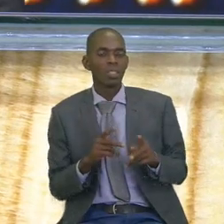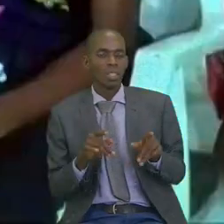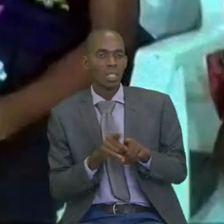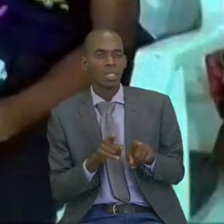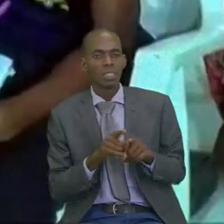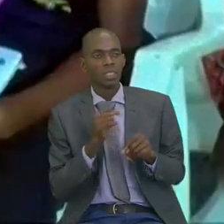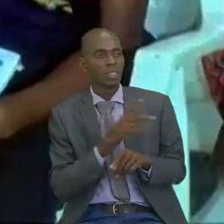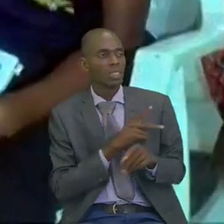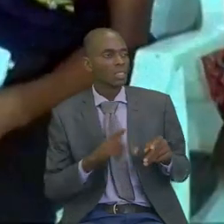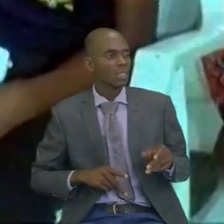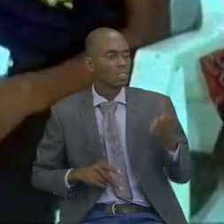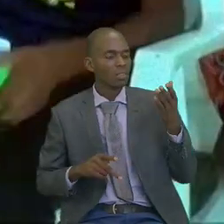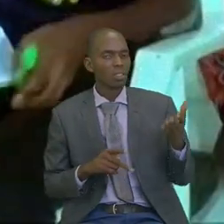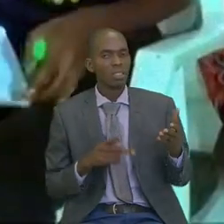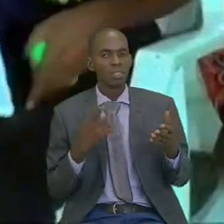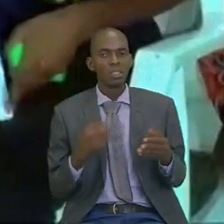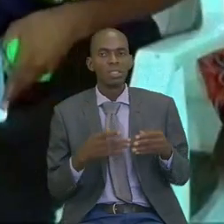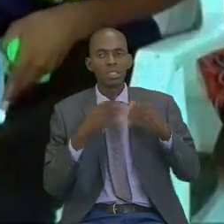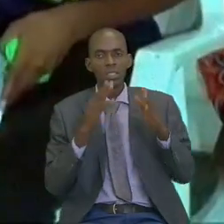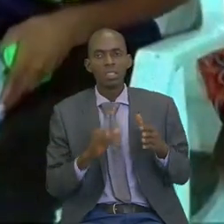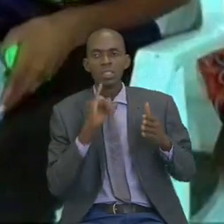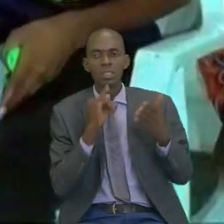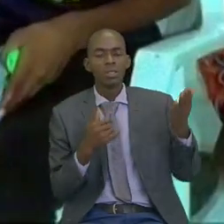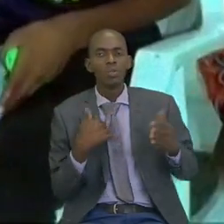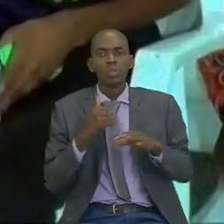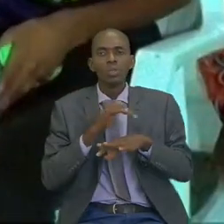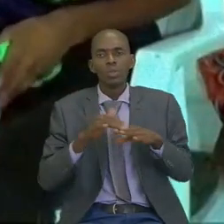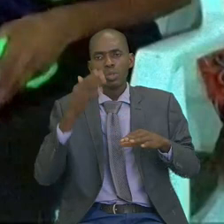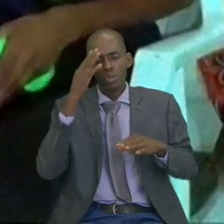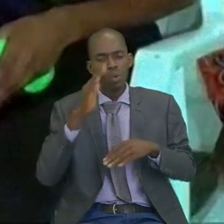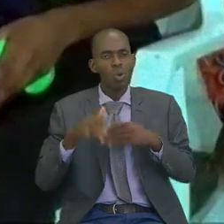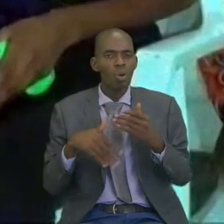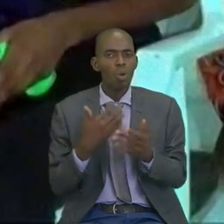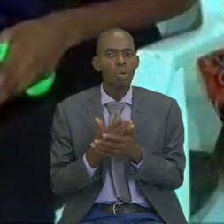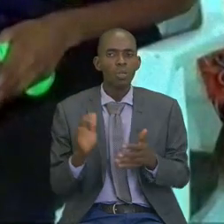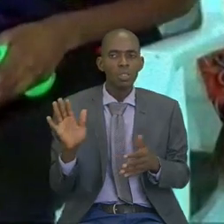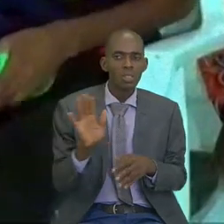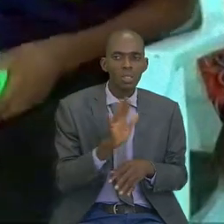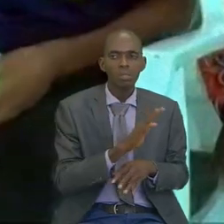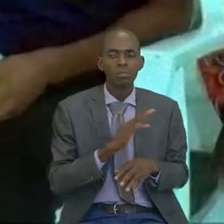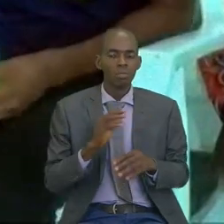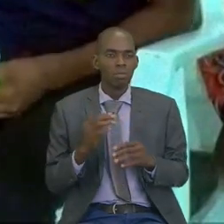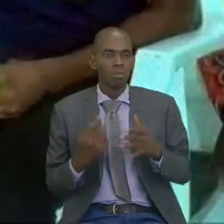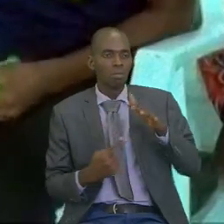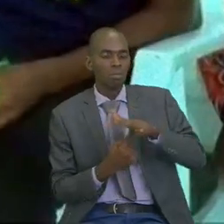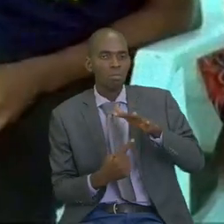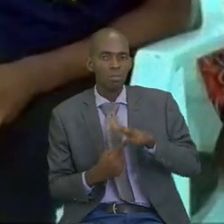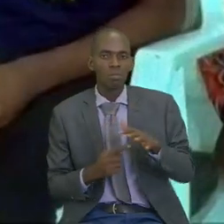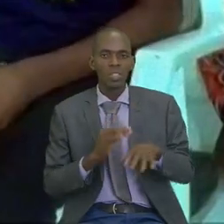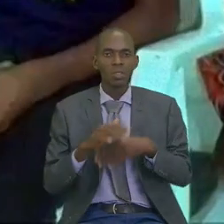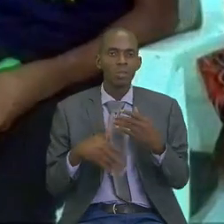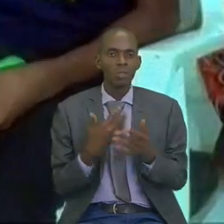and they are this and that, and we do not know that all their laboring and all their popularity and all